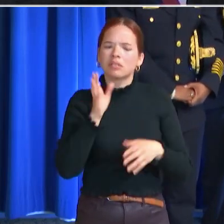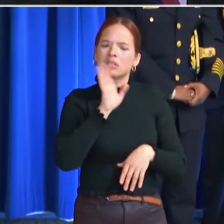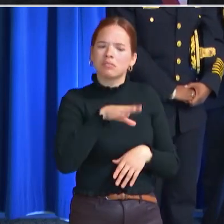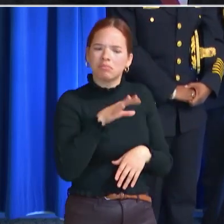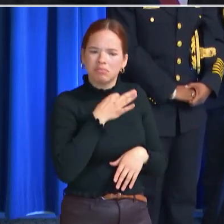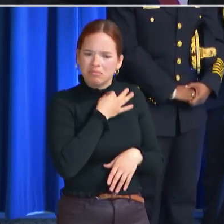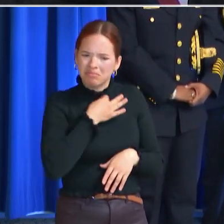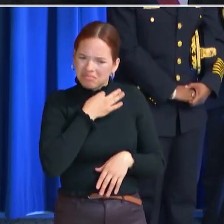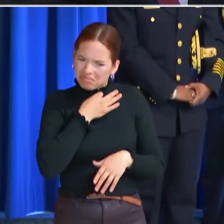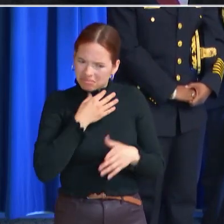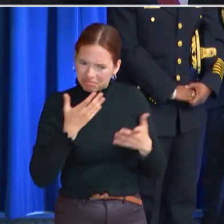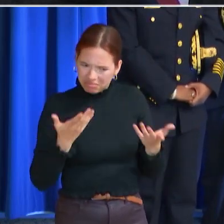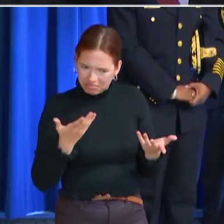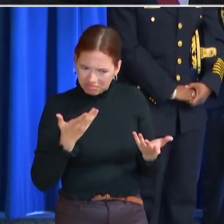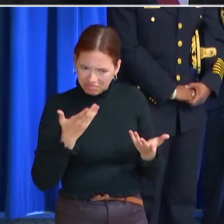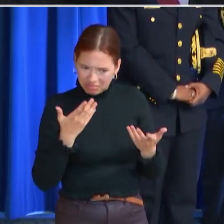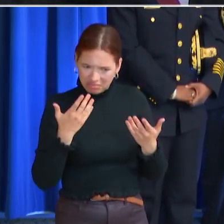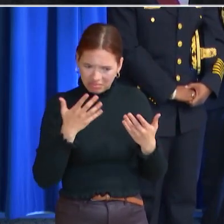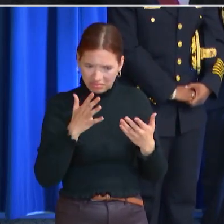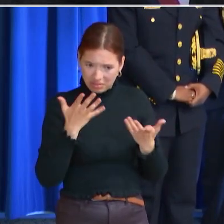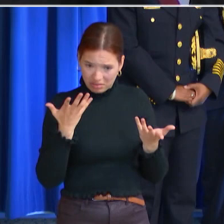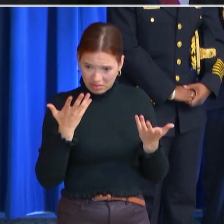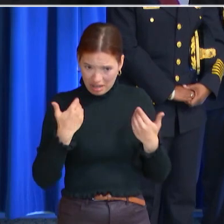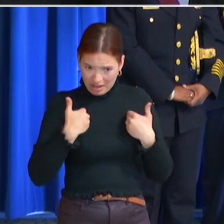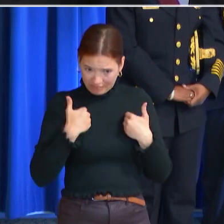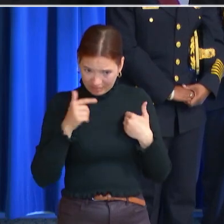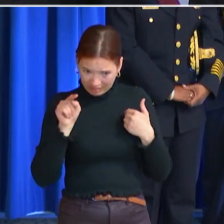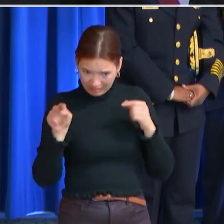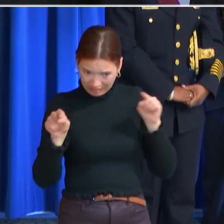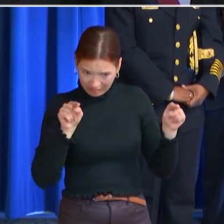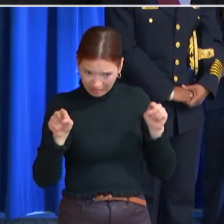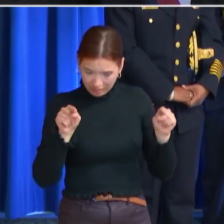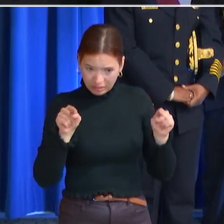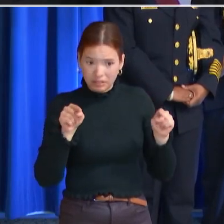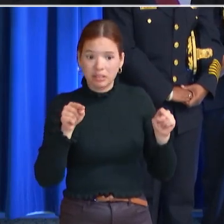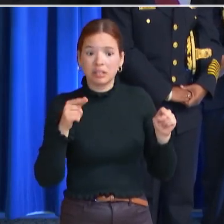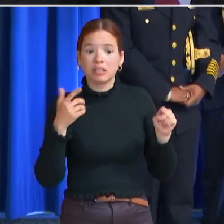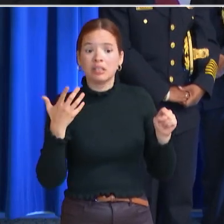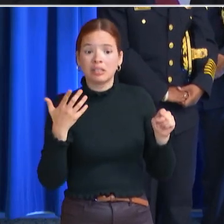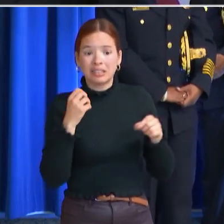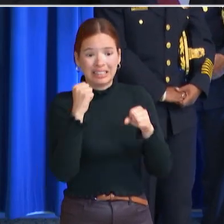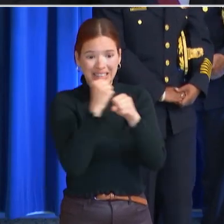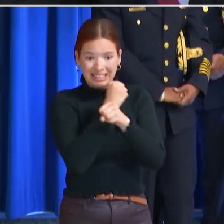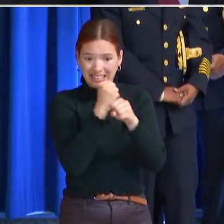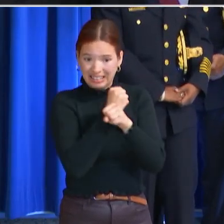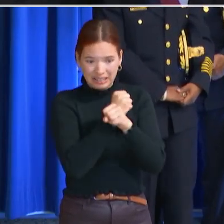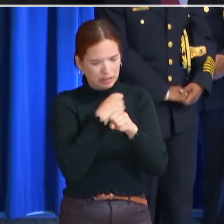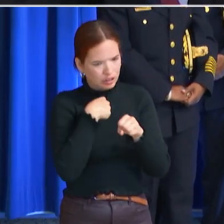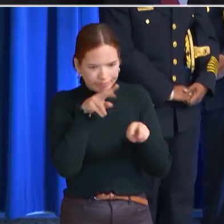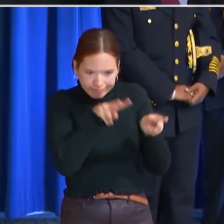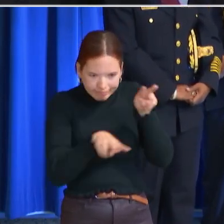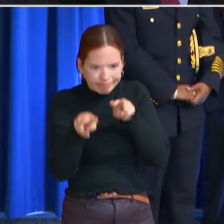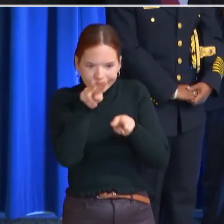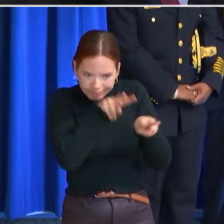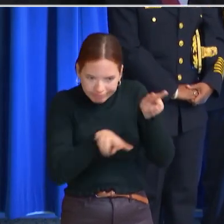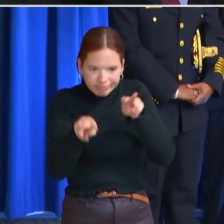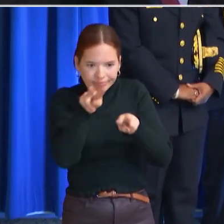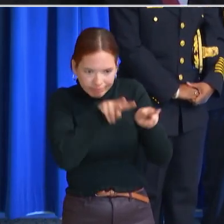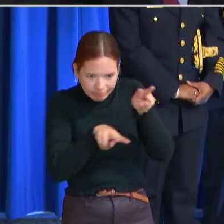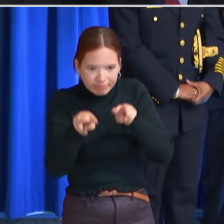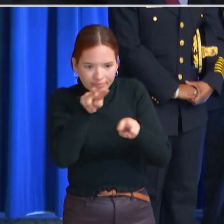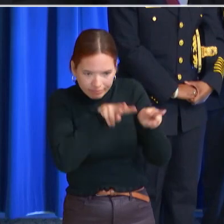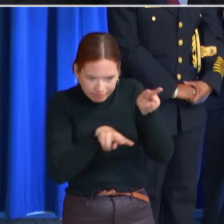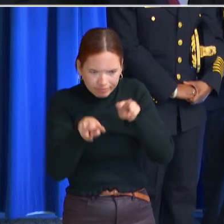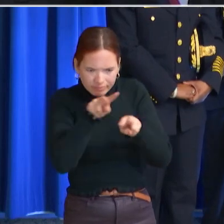we're having this or having that. Well, I look at crime stats every single day, and I just happened to look today